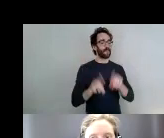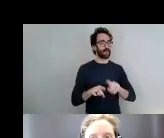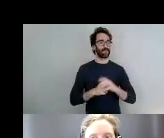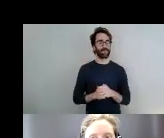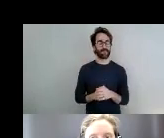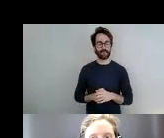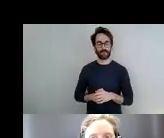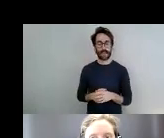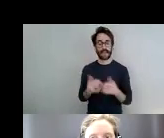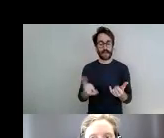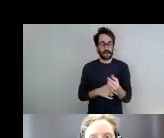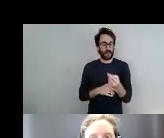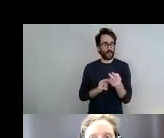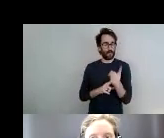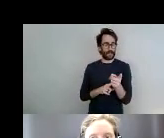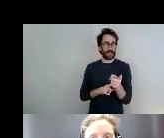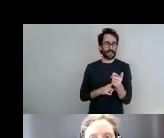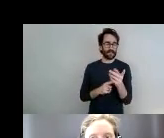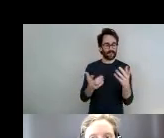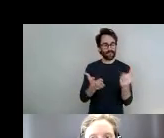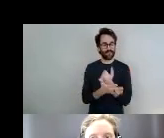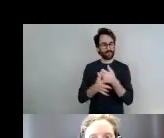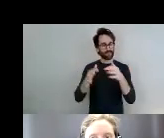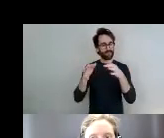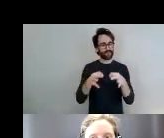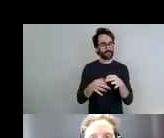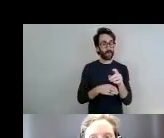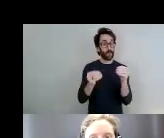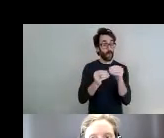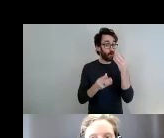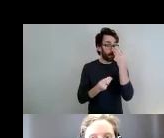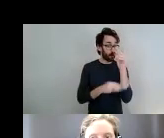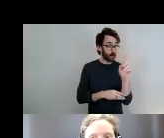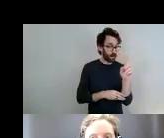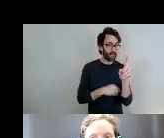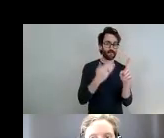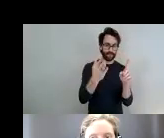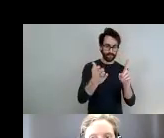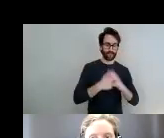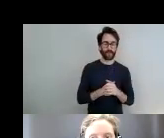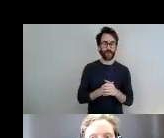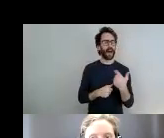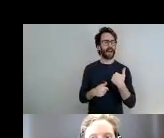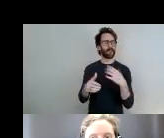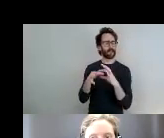couple more minutes to tell you where else you can get more information. I mentioned our website,